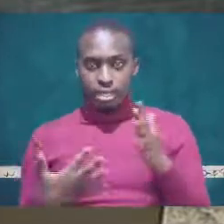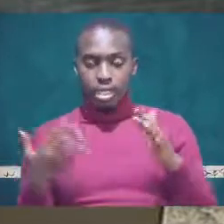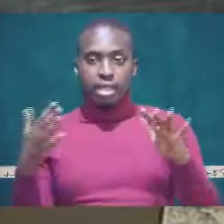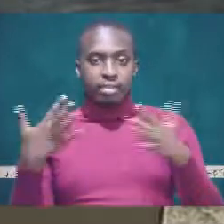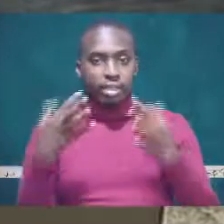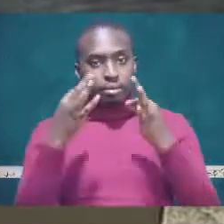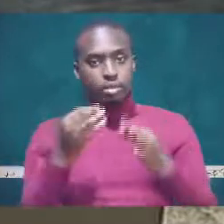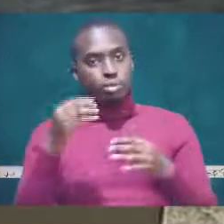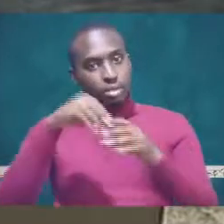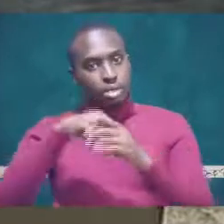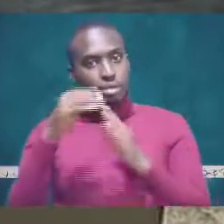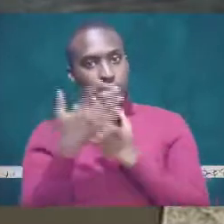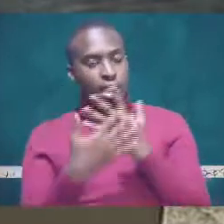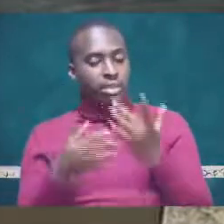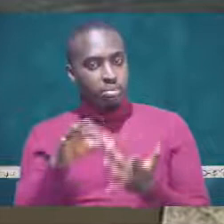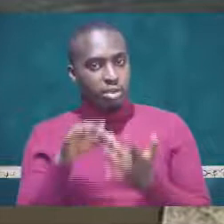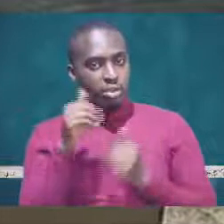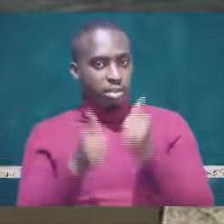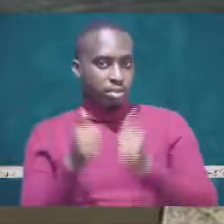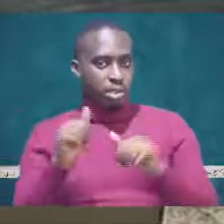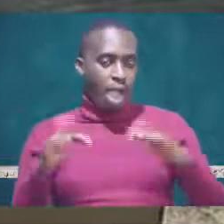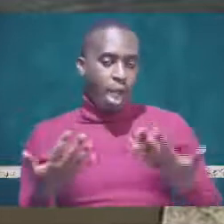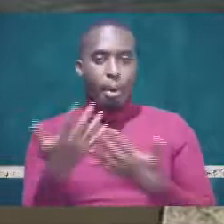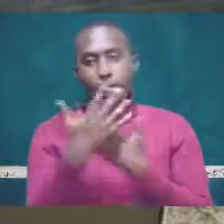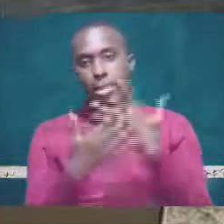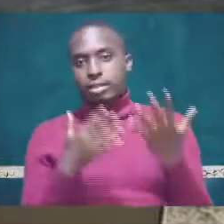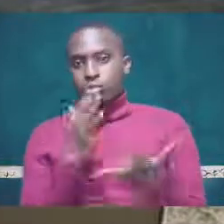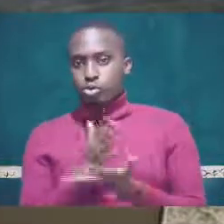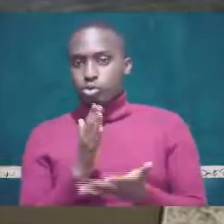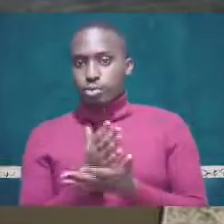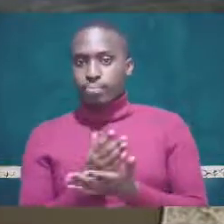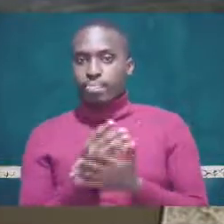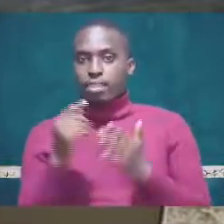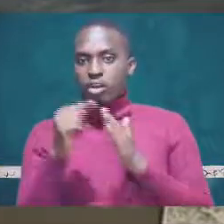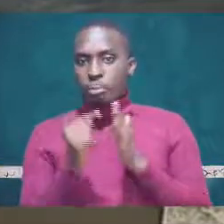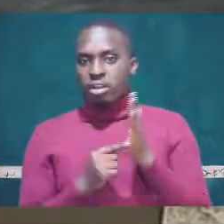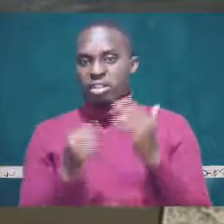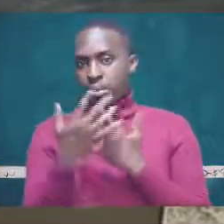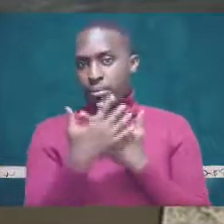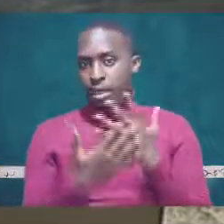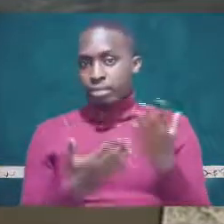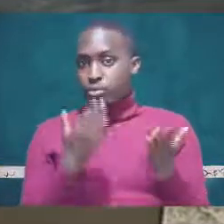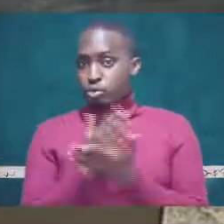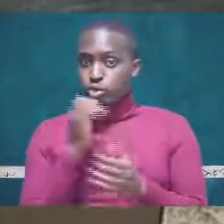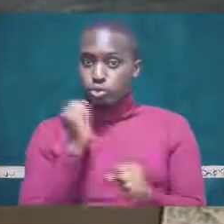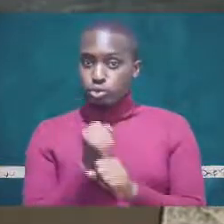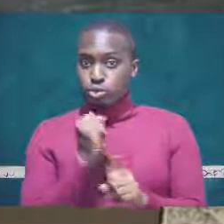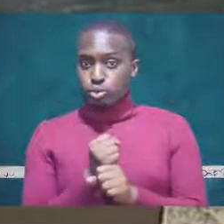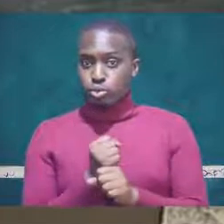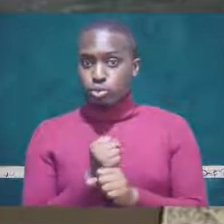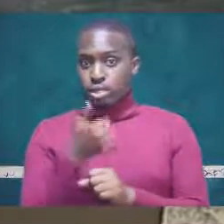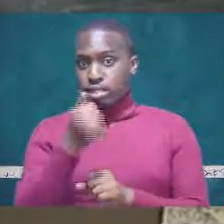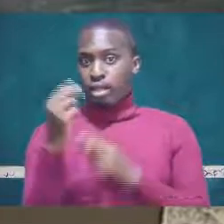components of blood, and how does the components of blood do